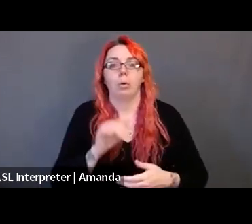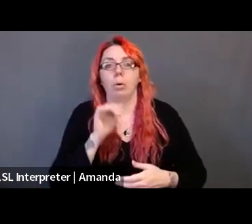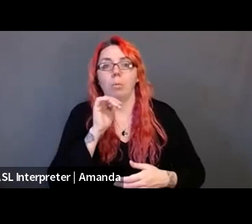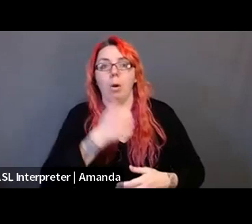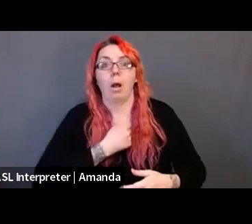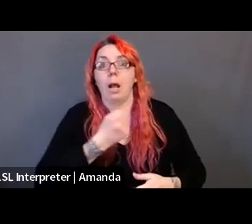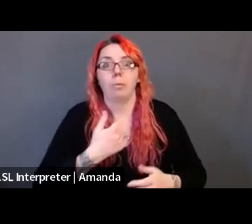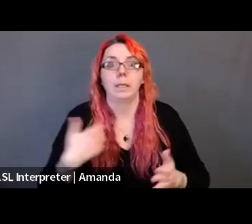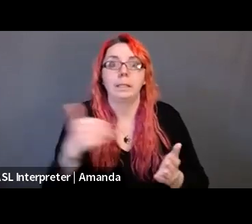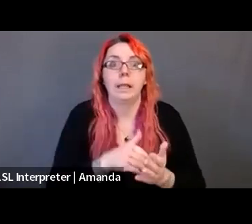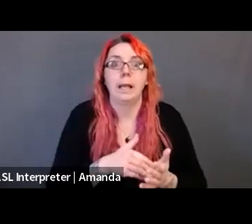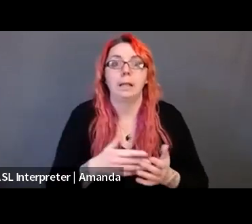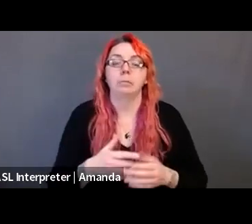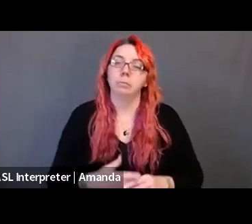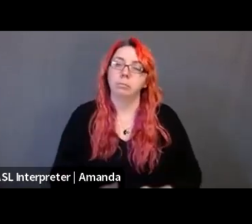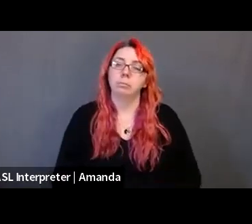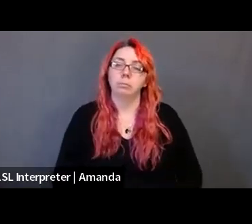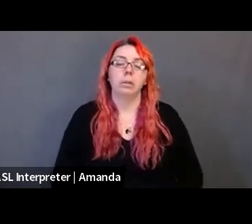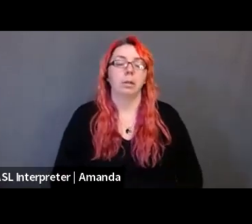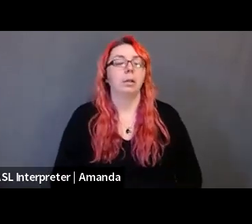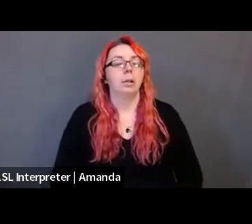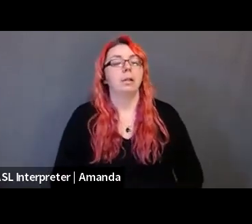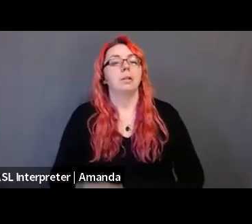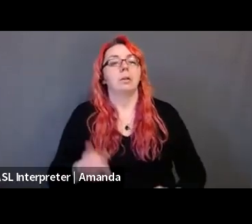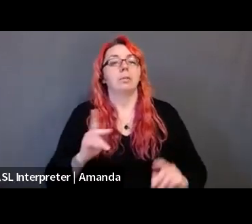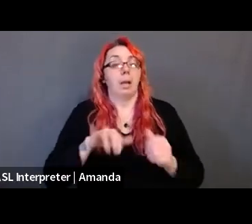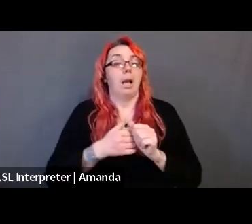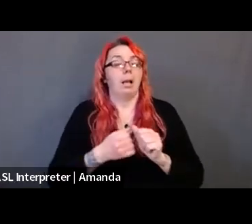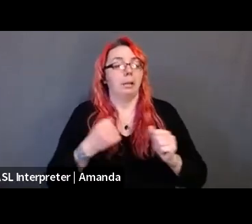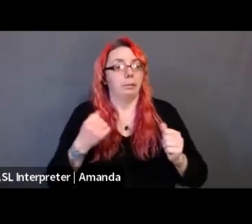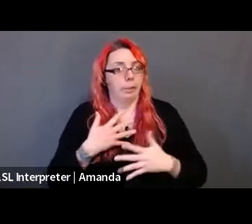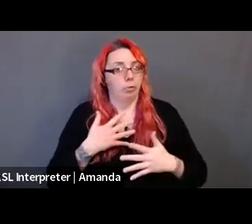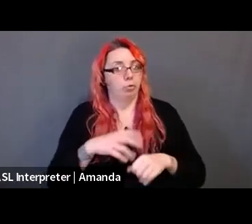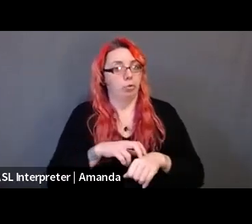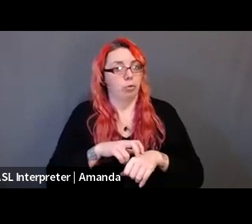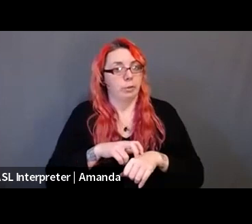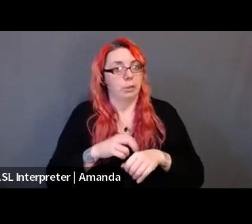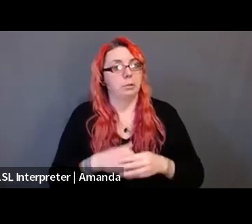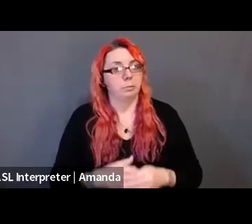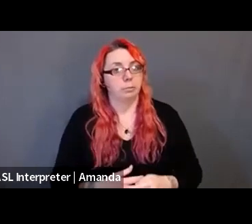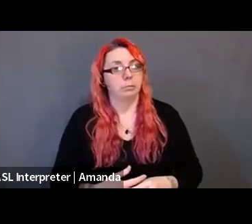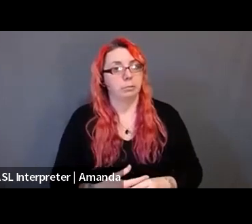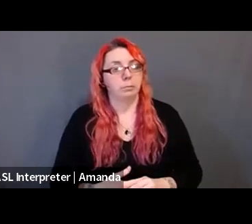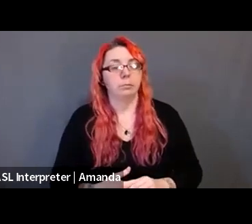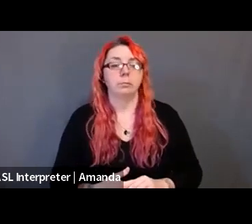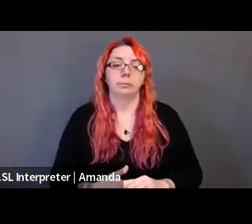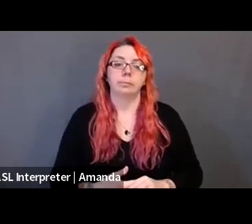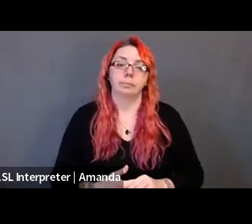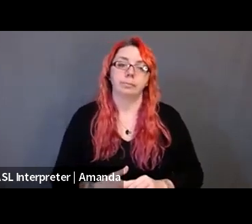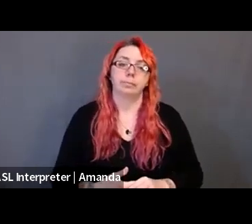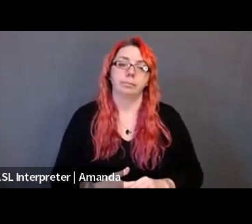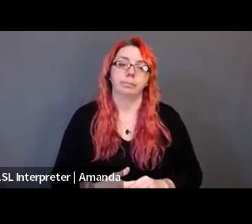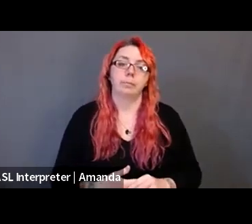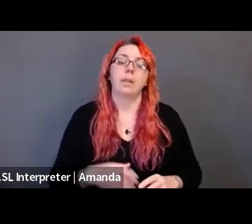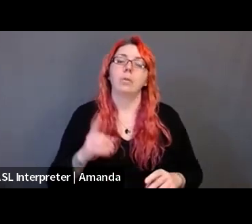don't know why they made it such a big deal. So I've been able to authenticate a lot of what people have been saying on those surveys. And so just be recognized that that can